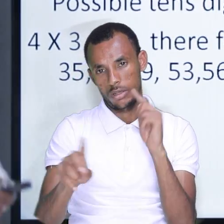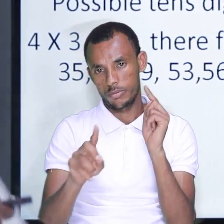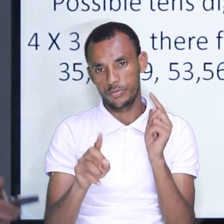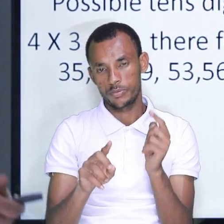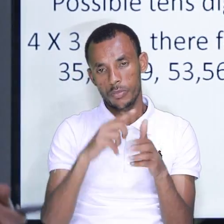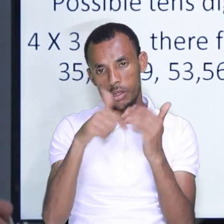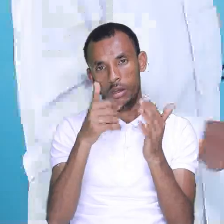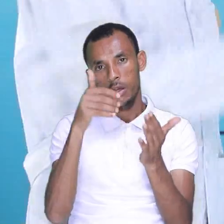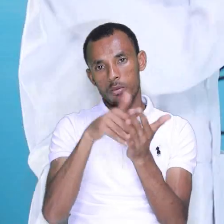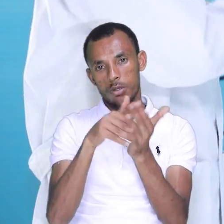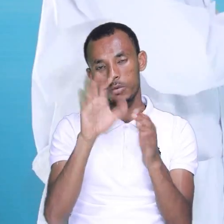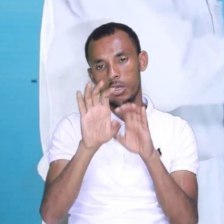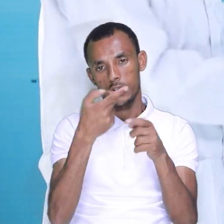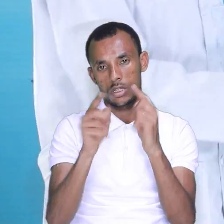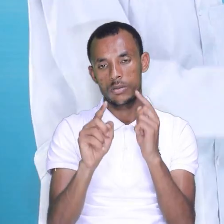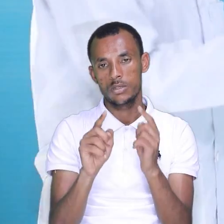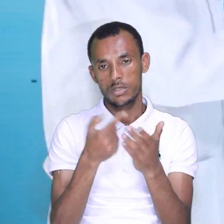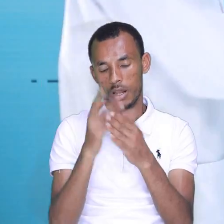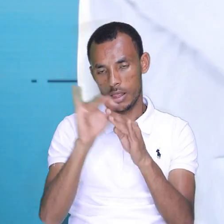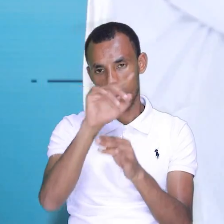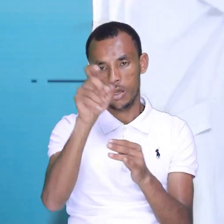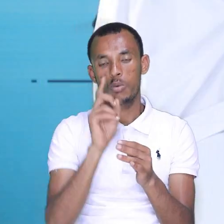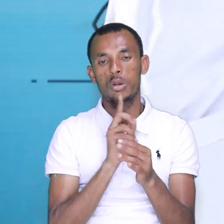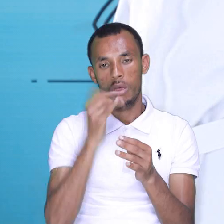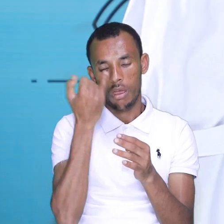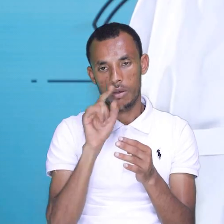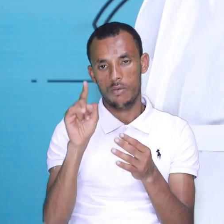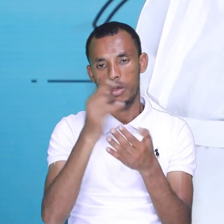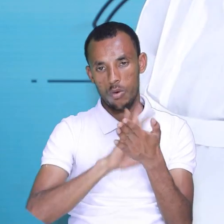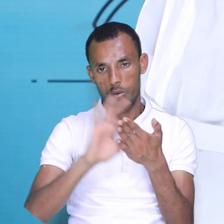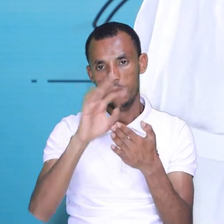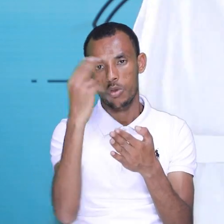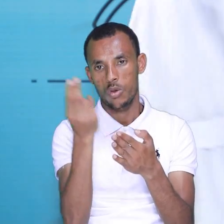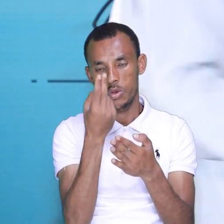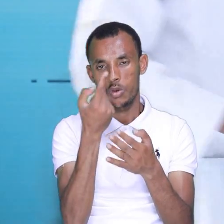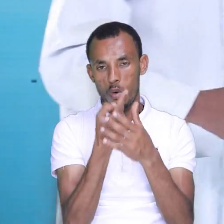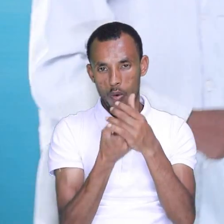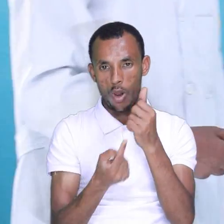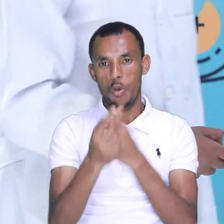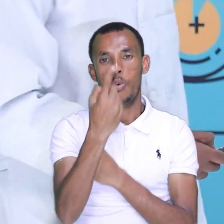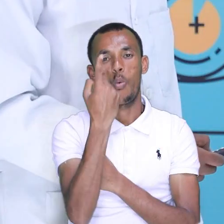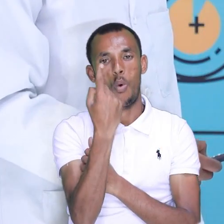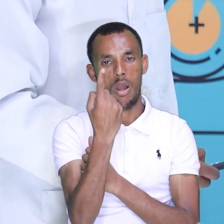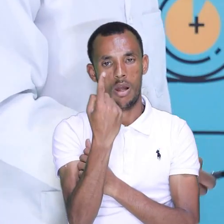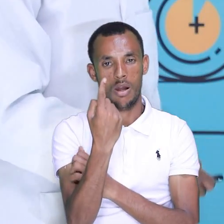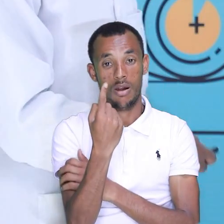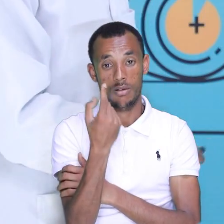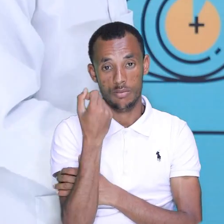you are repeating the digit. So here what you are asked, if a digit used only once.